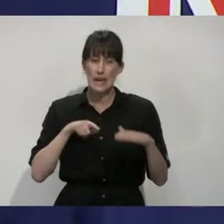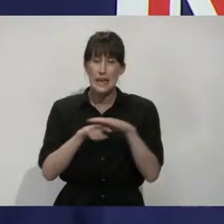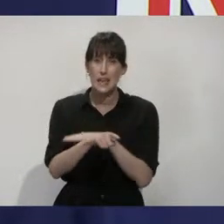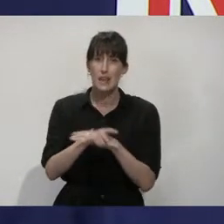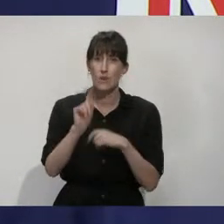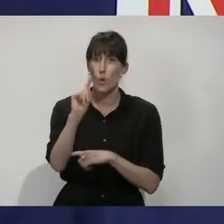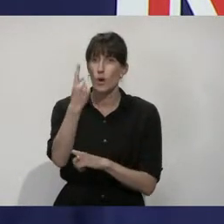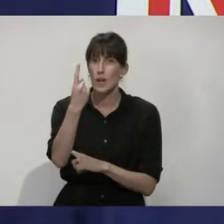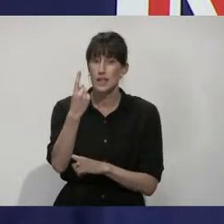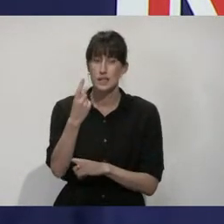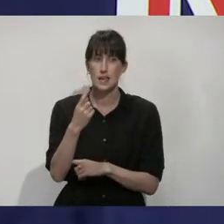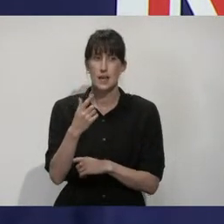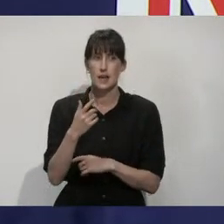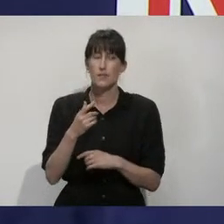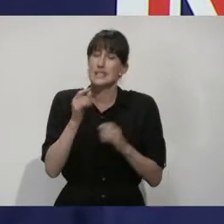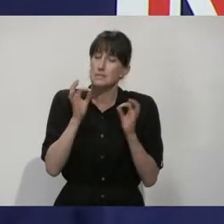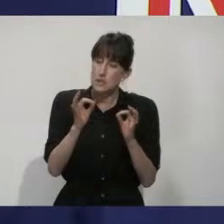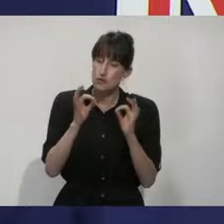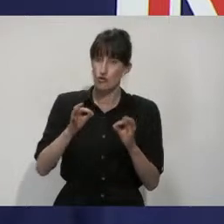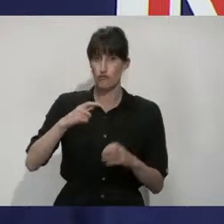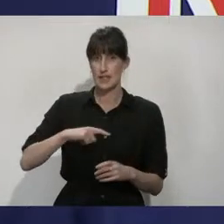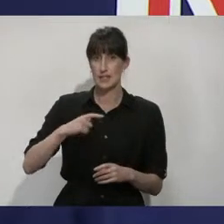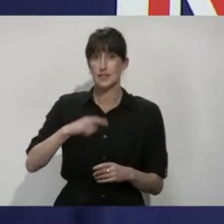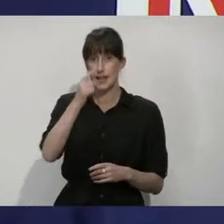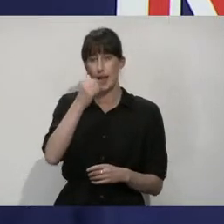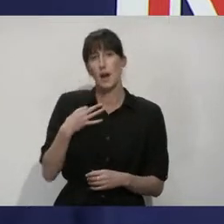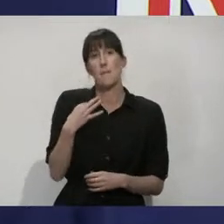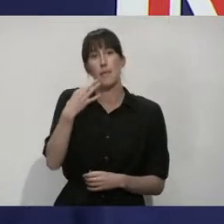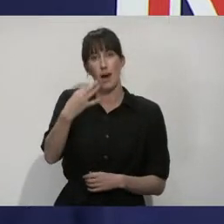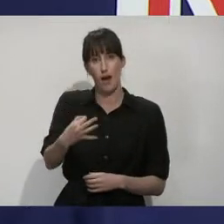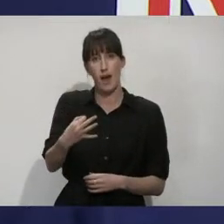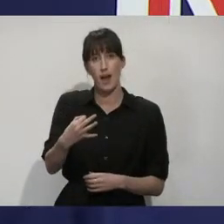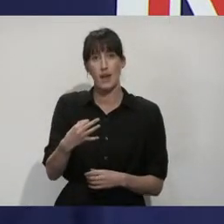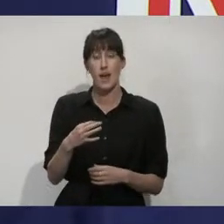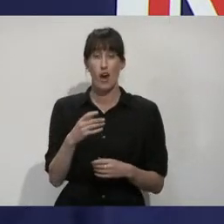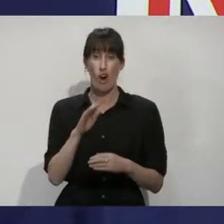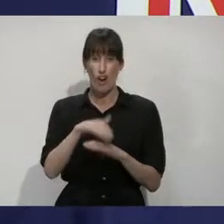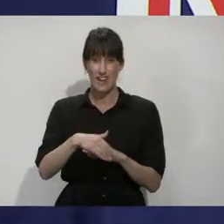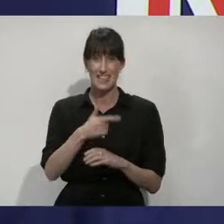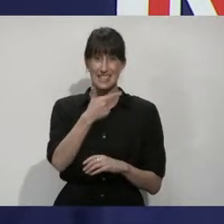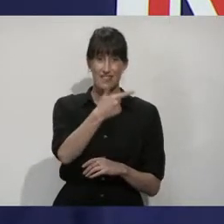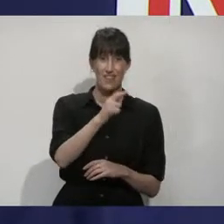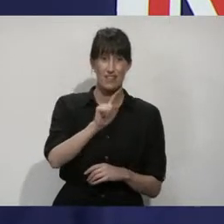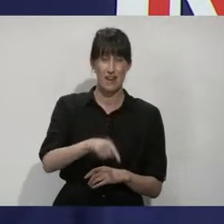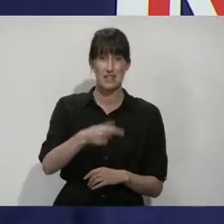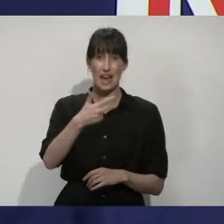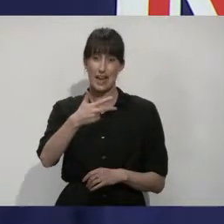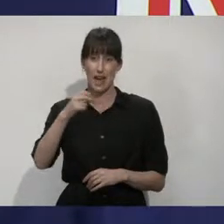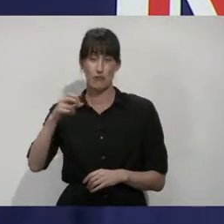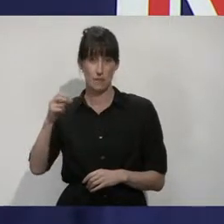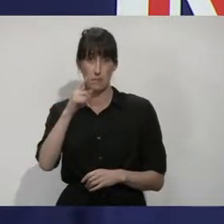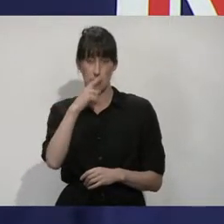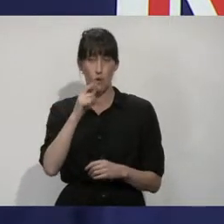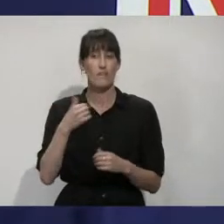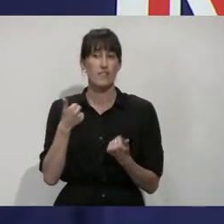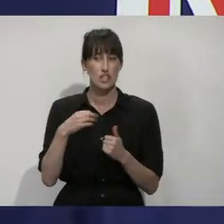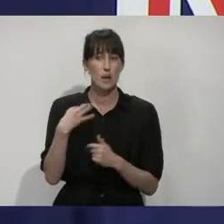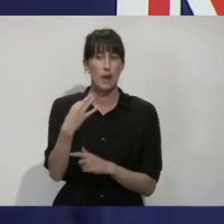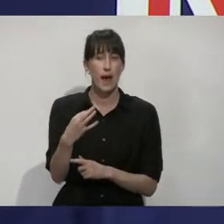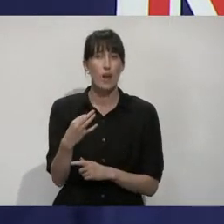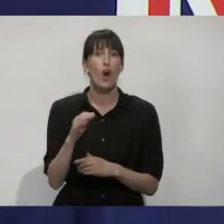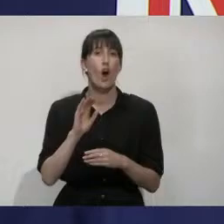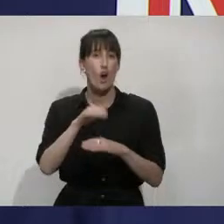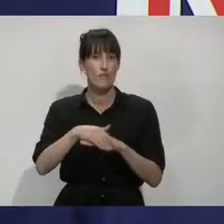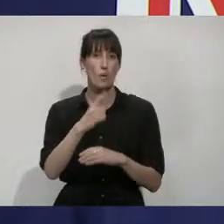applications for exemptions to travel in and out now stand at 7,800. More than 1,000 have been